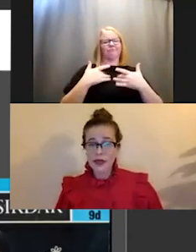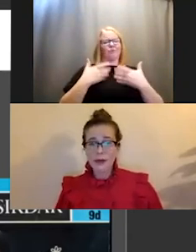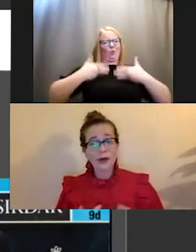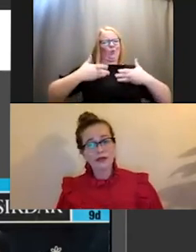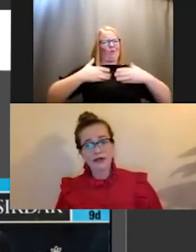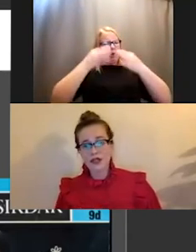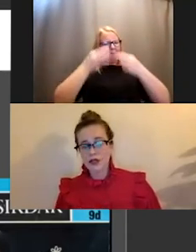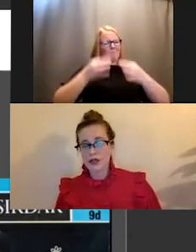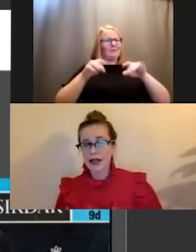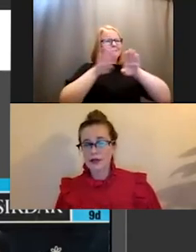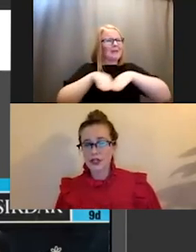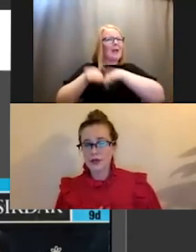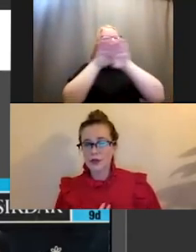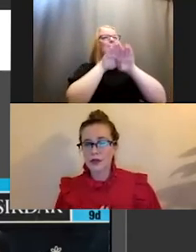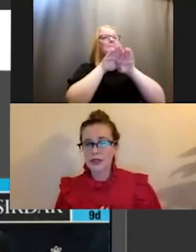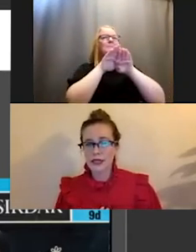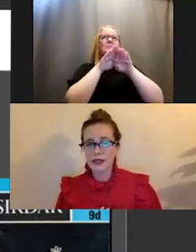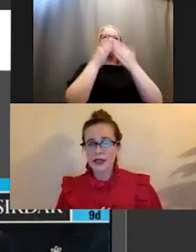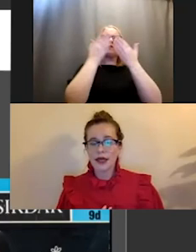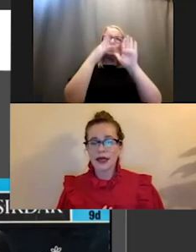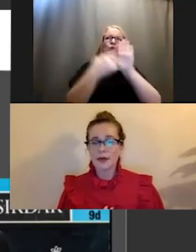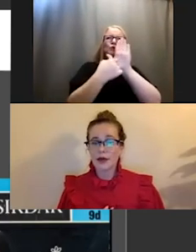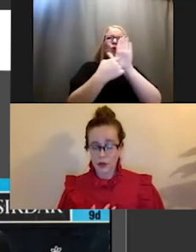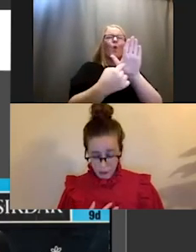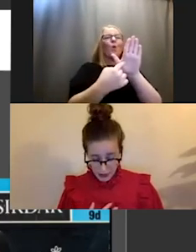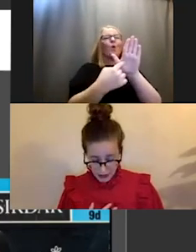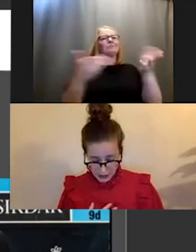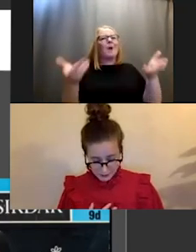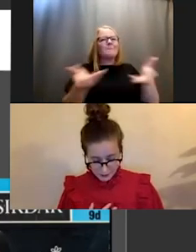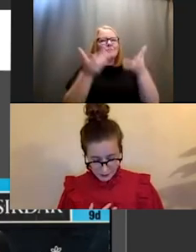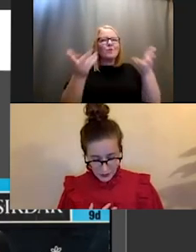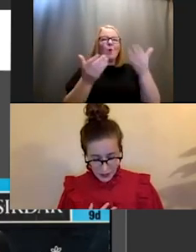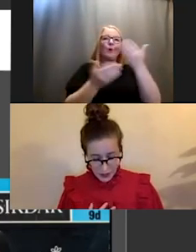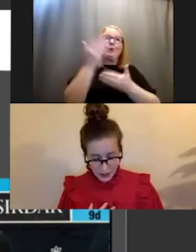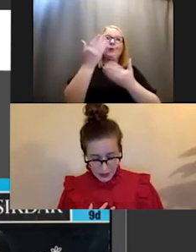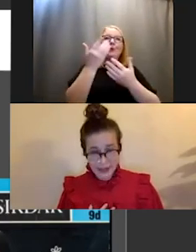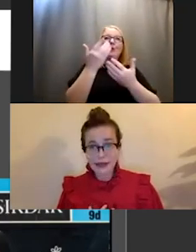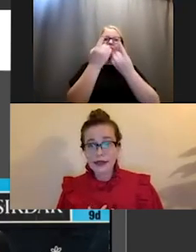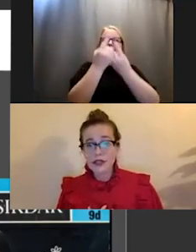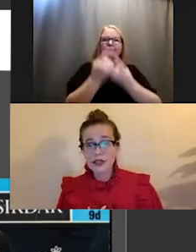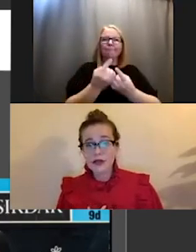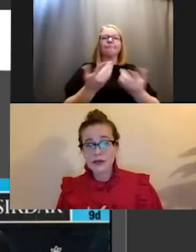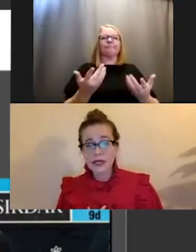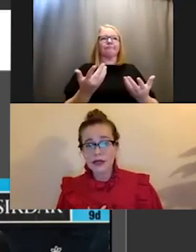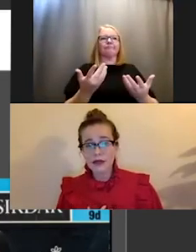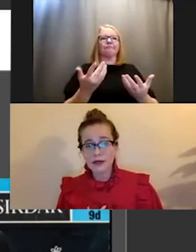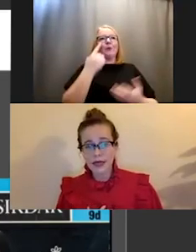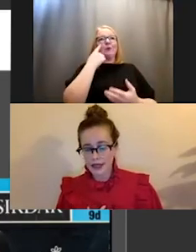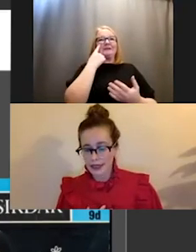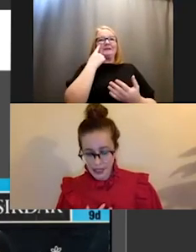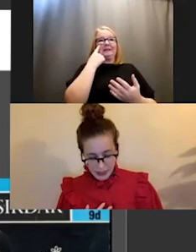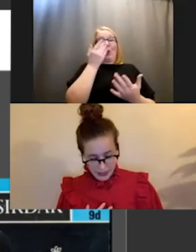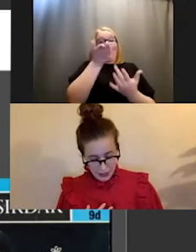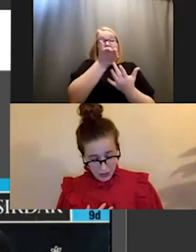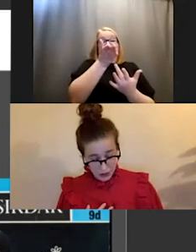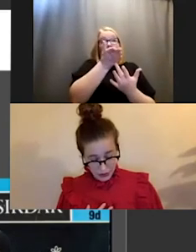models, both in fashion shows and when she was promoting Mary Quant products. And you can see the images on the middle and the right